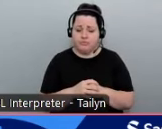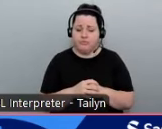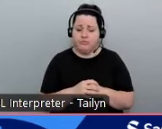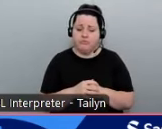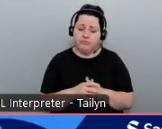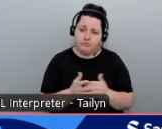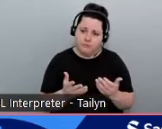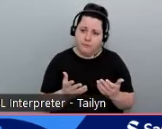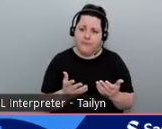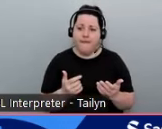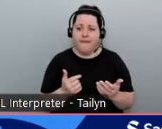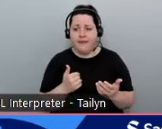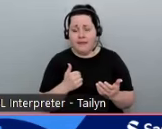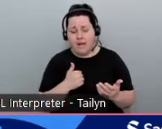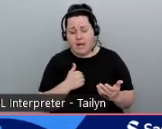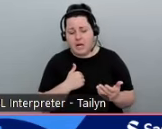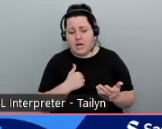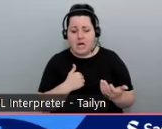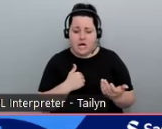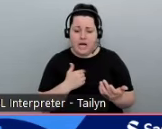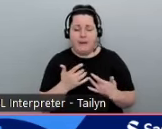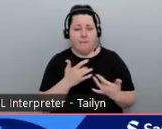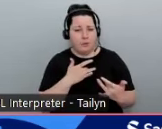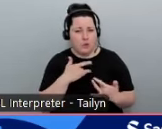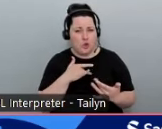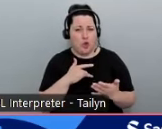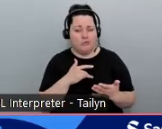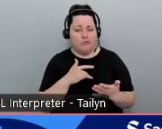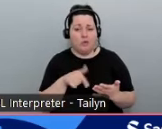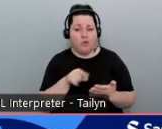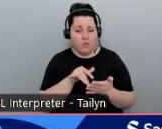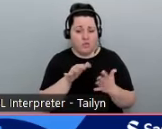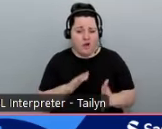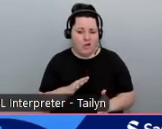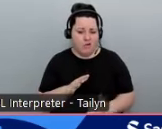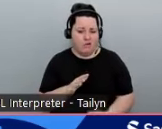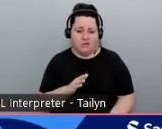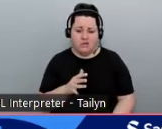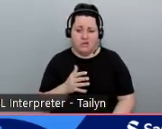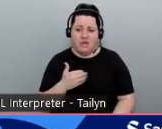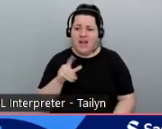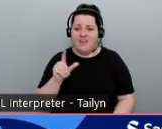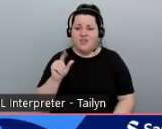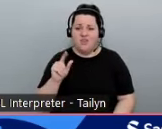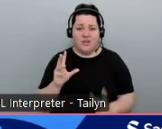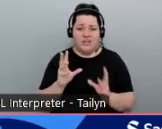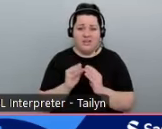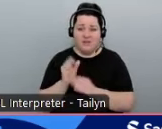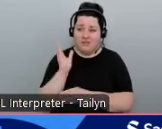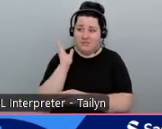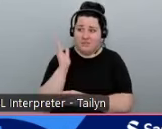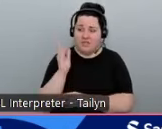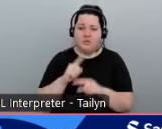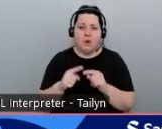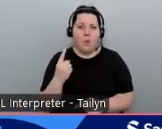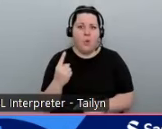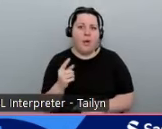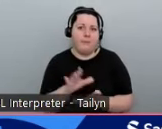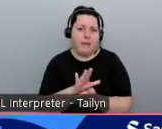concerns about scholars that do 20 conference presentations and have one paper, on